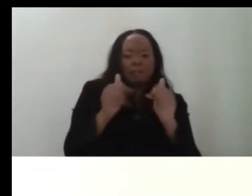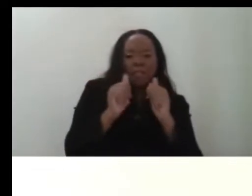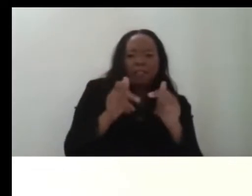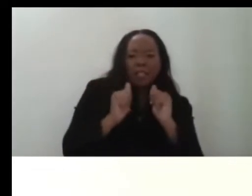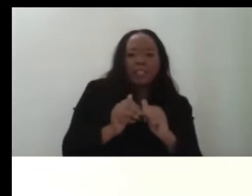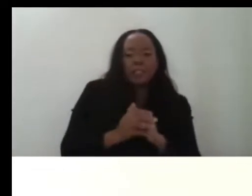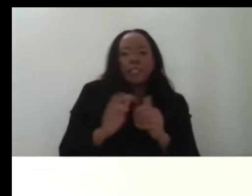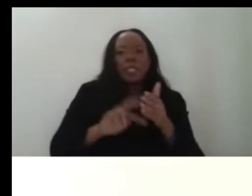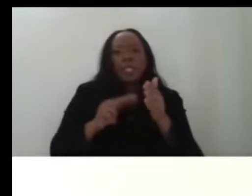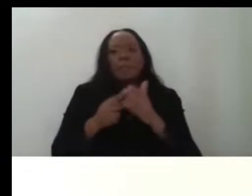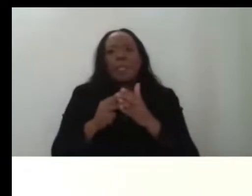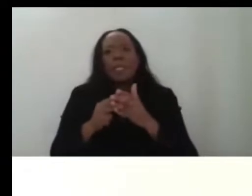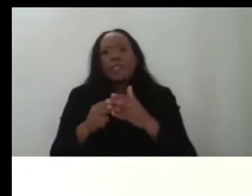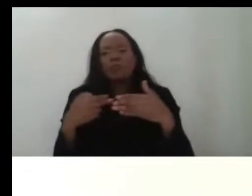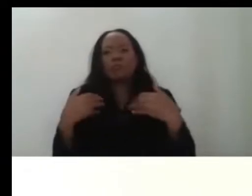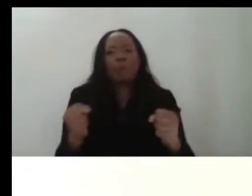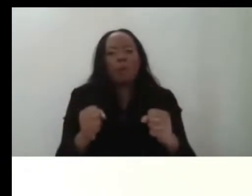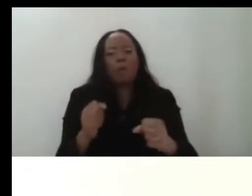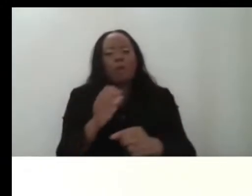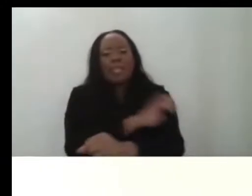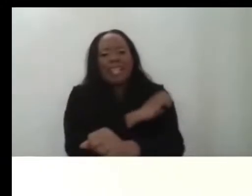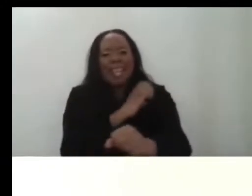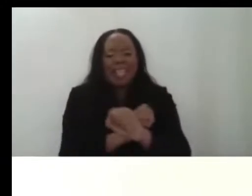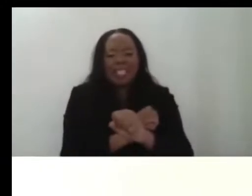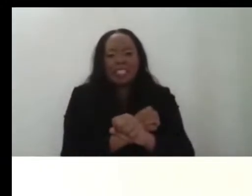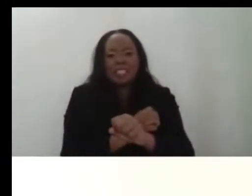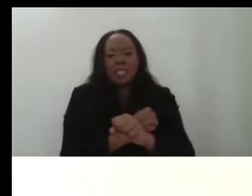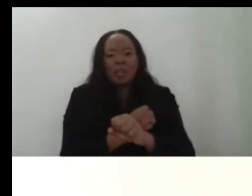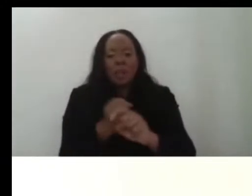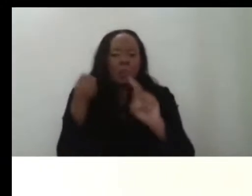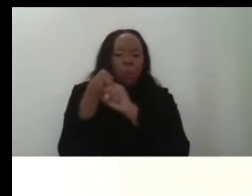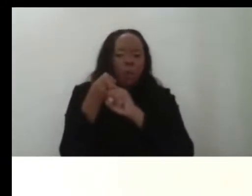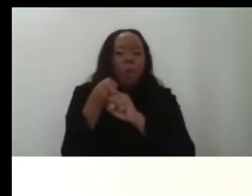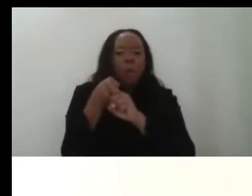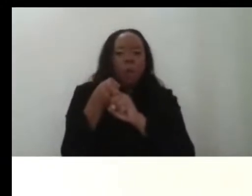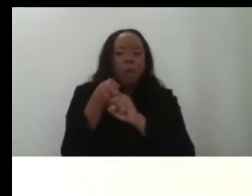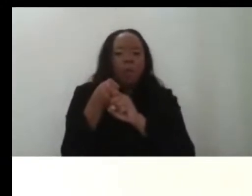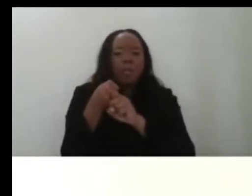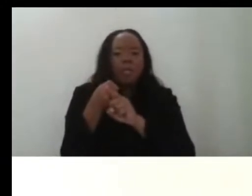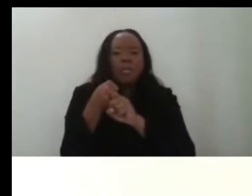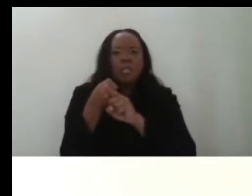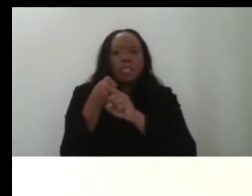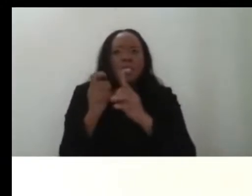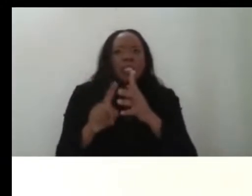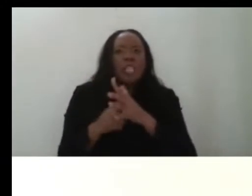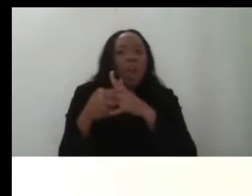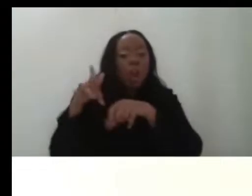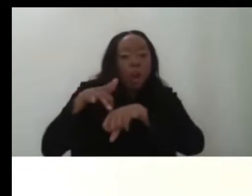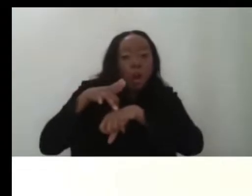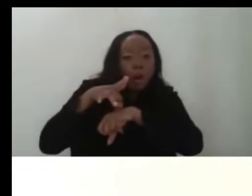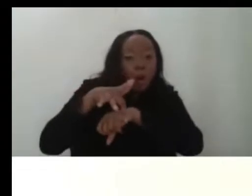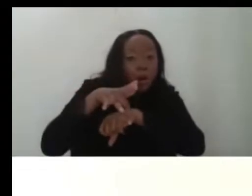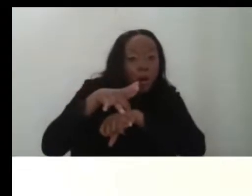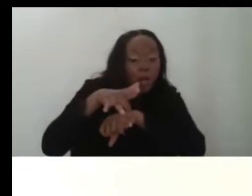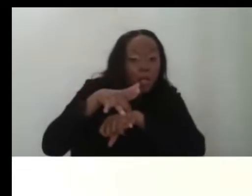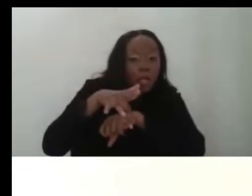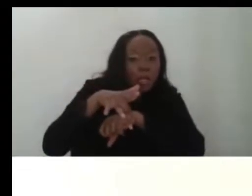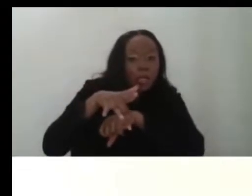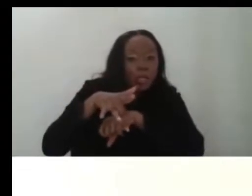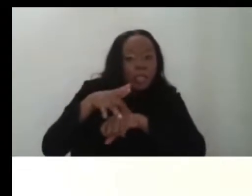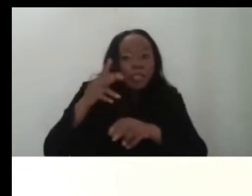there. We are seeing them be developing early in the season, which means the ingredients are